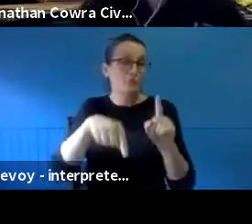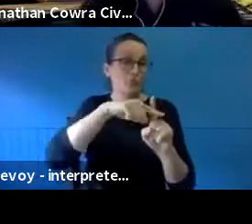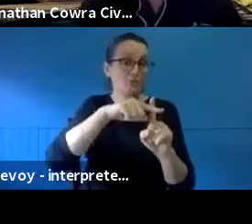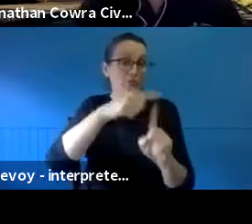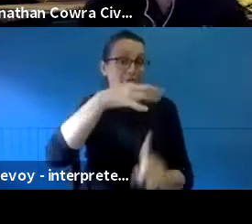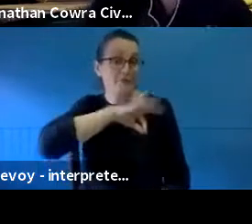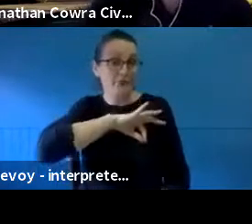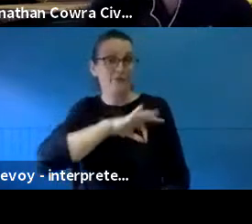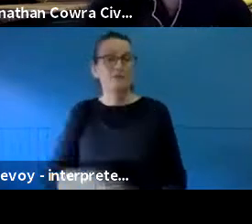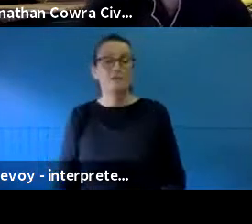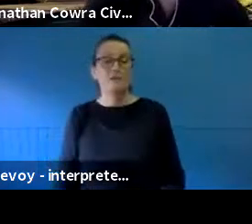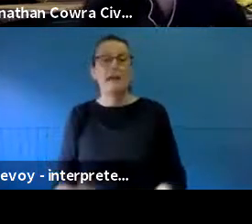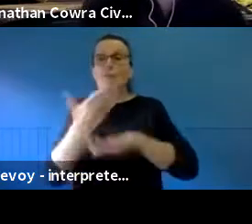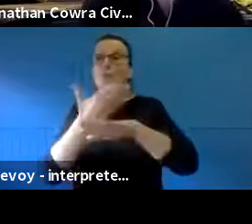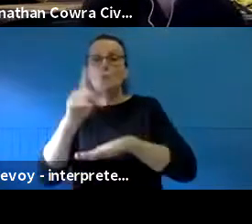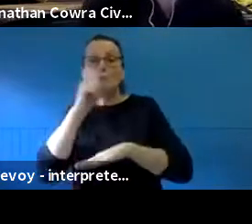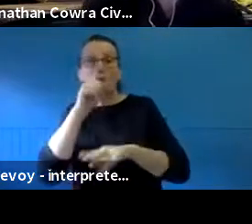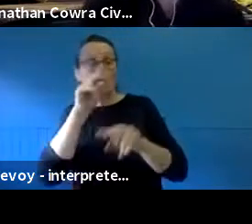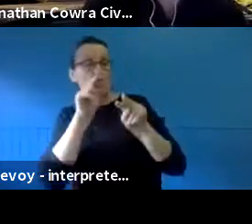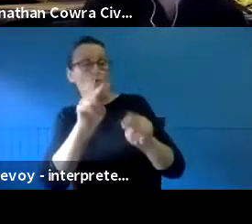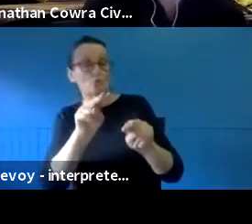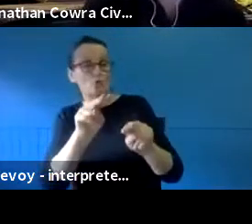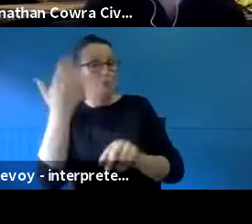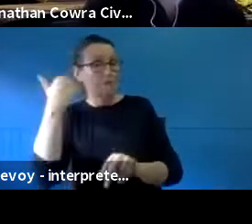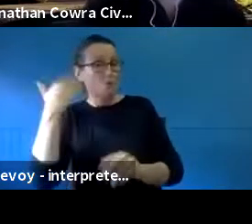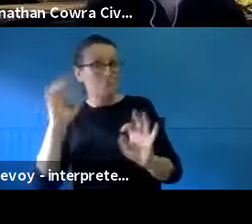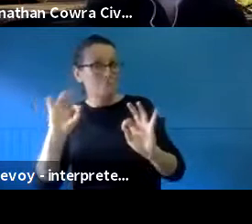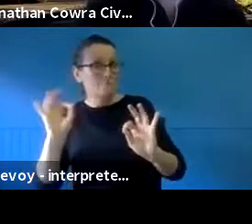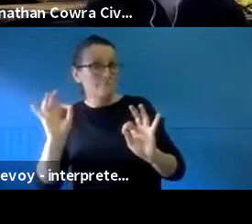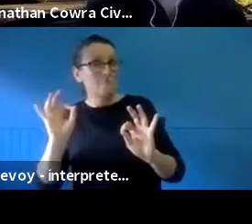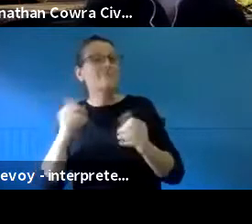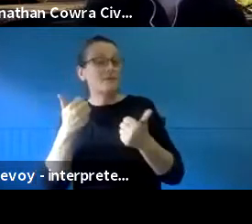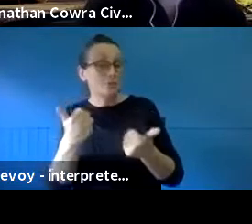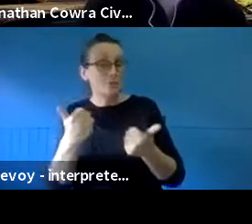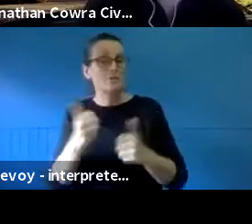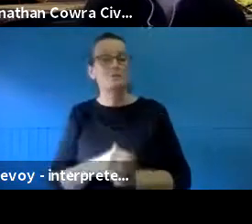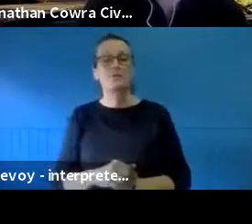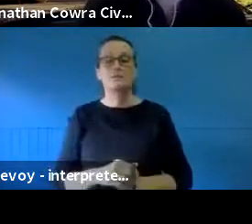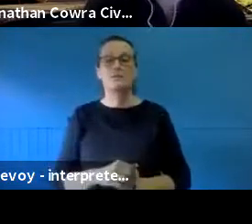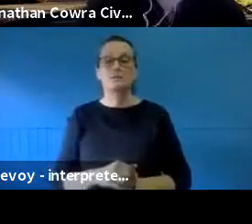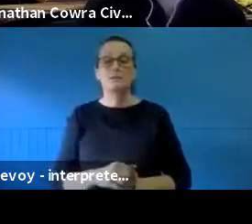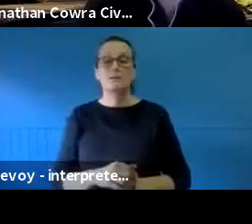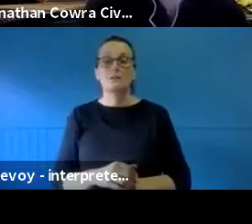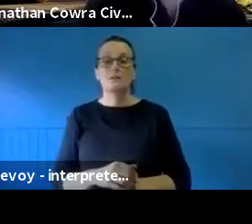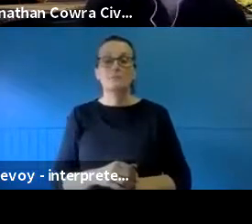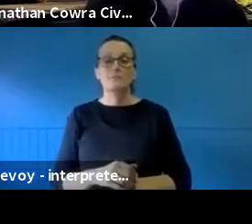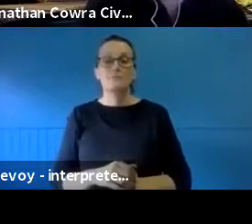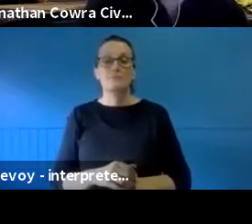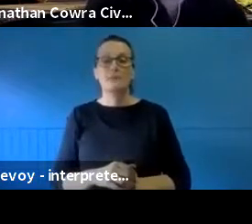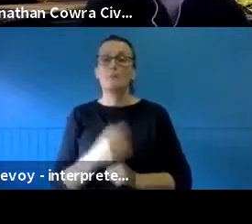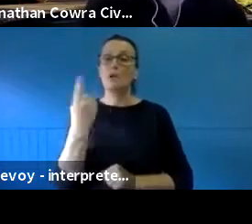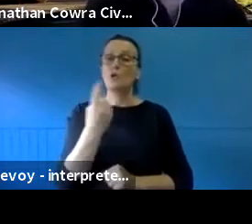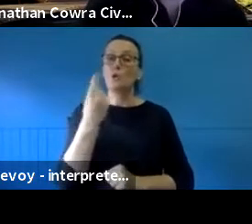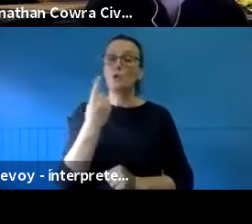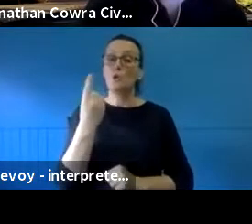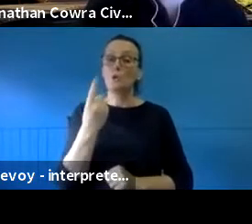not just in terms of new audience, I think, but I think one of the kind of key responses we've had is that existing audiences